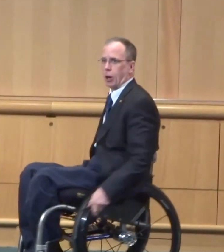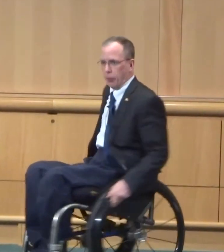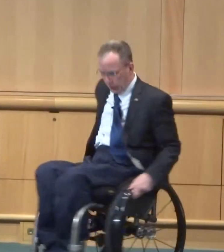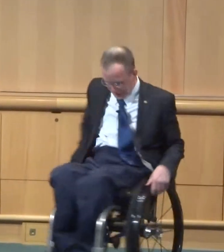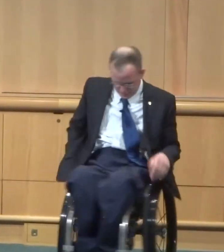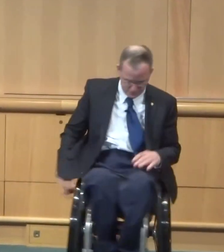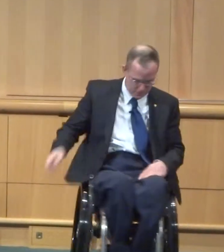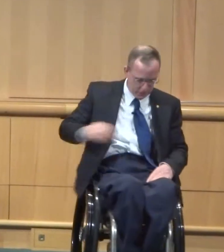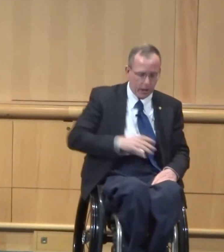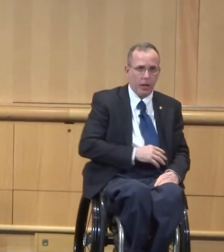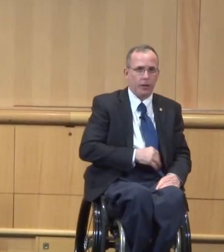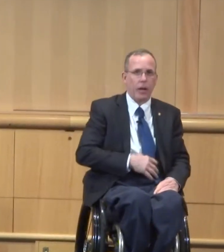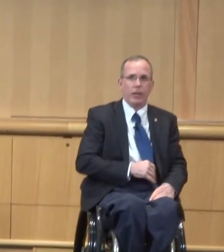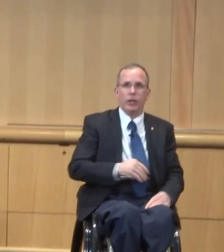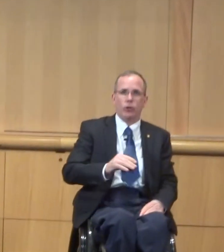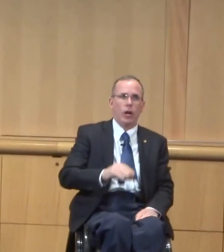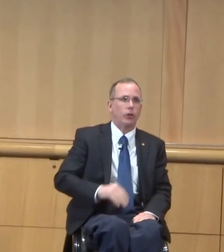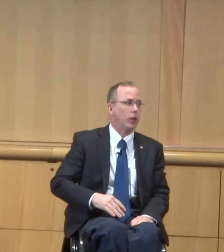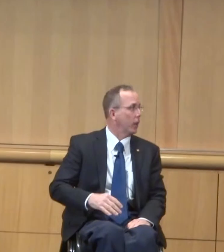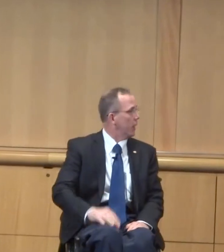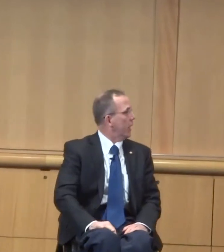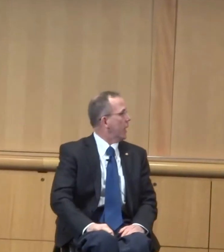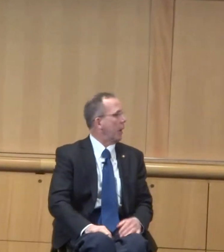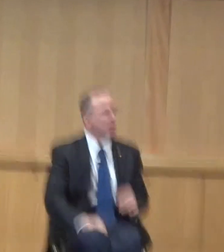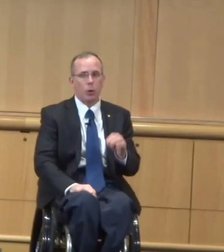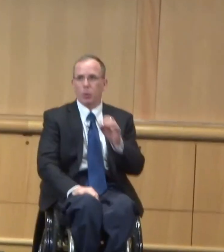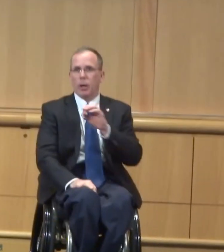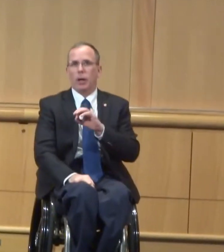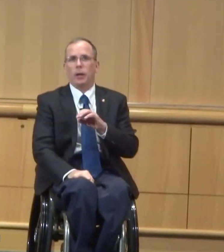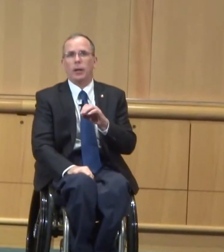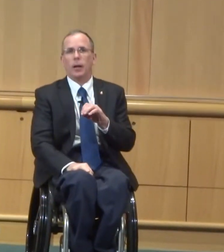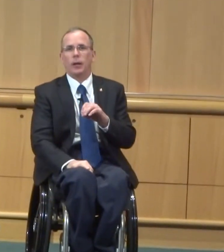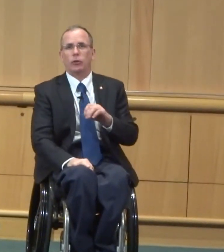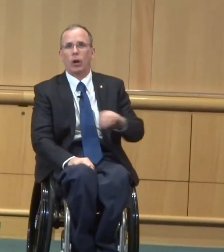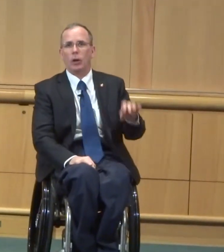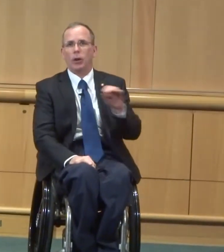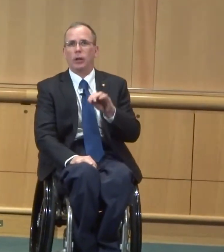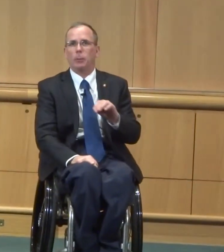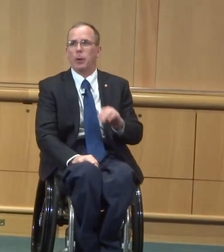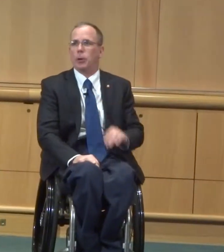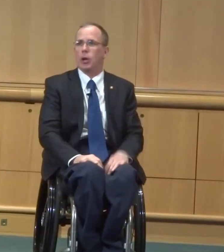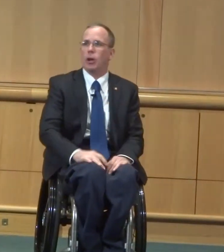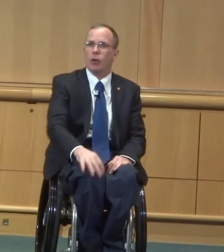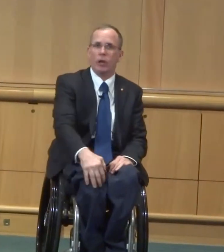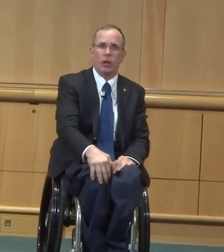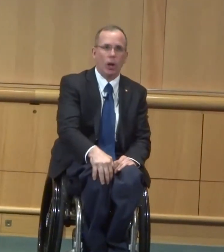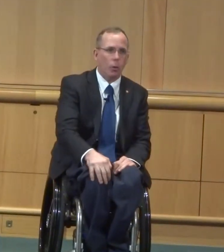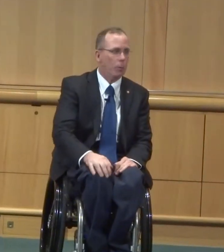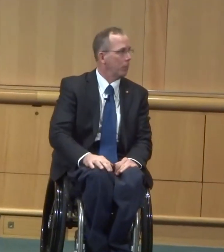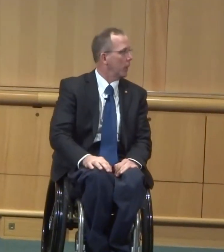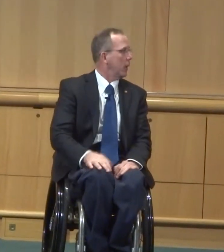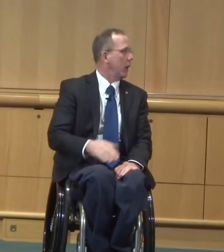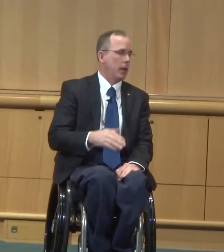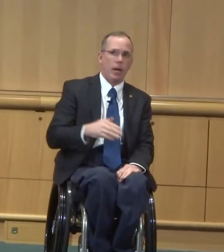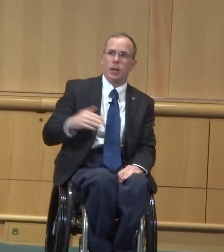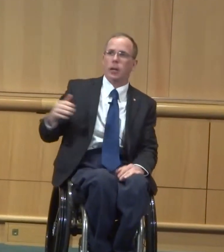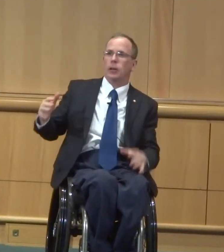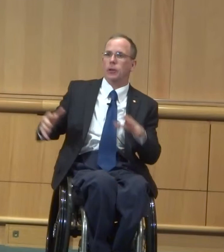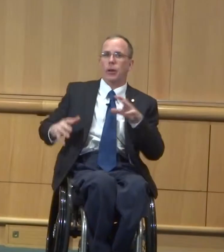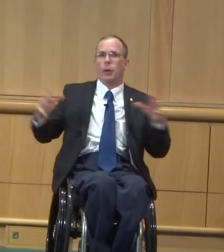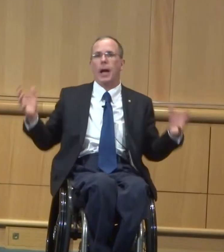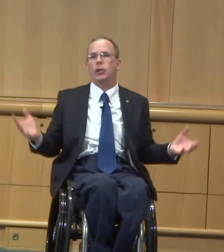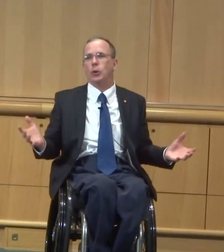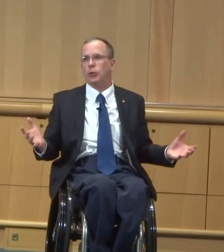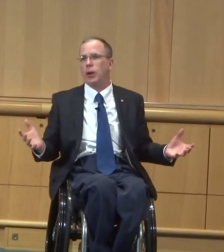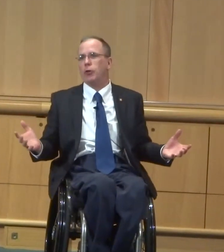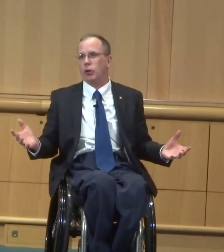Thank you, Carol, for that kind introduction. I'm going to start a little bit with a video, and then,